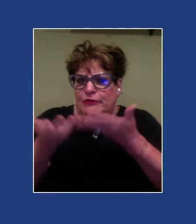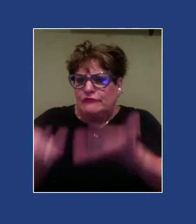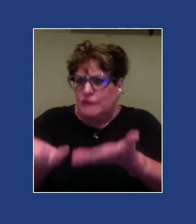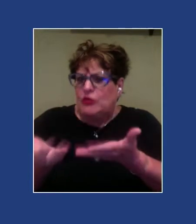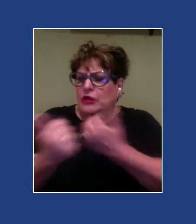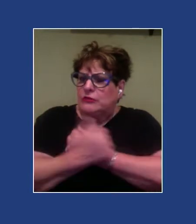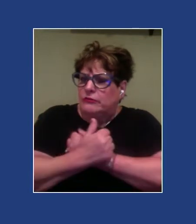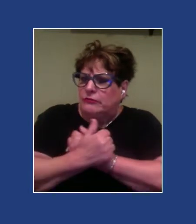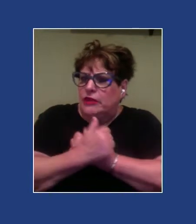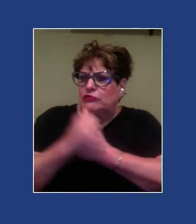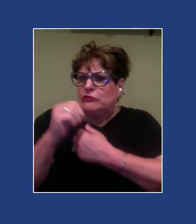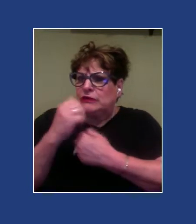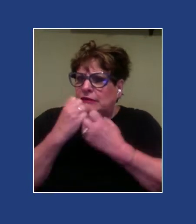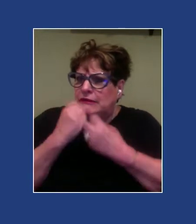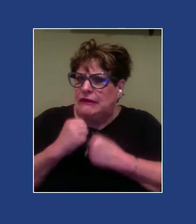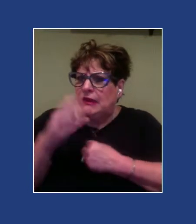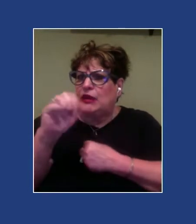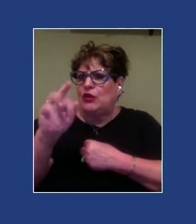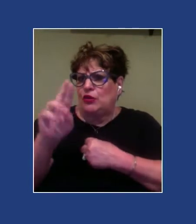compassionate care themselves.